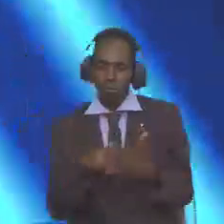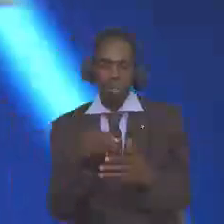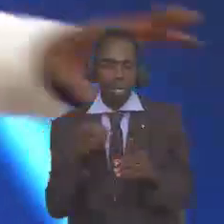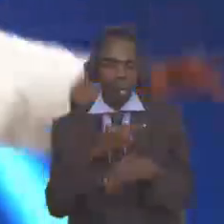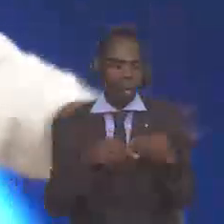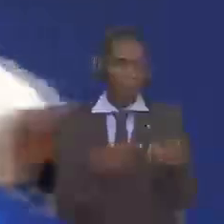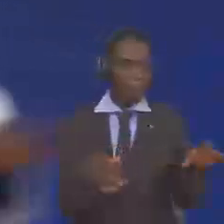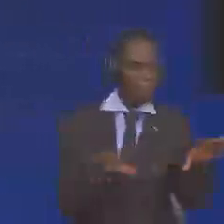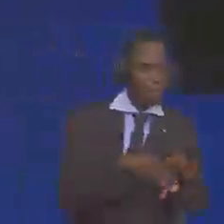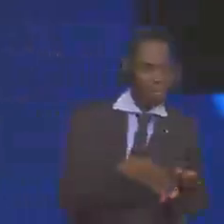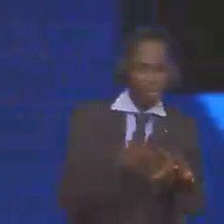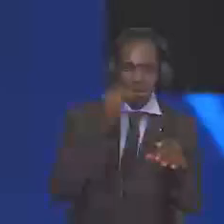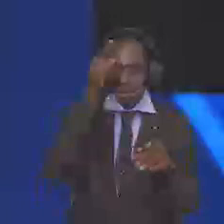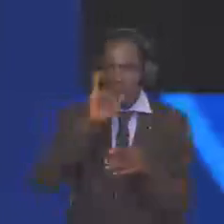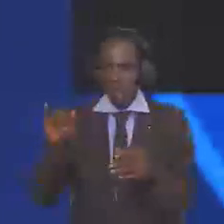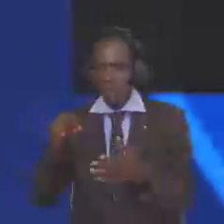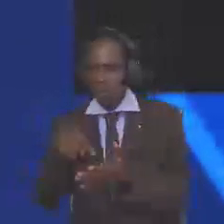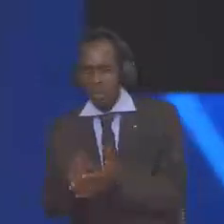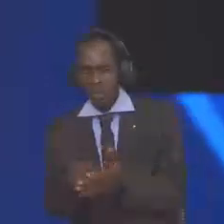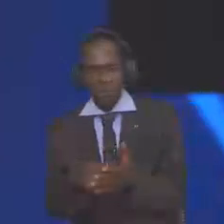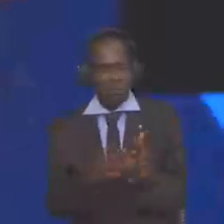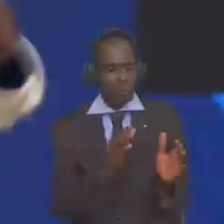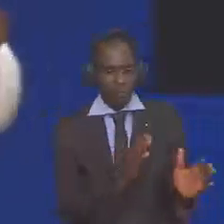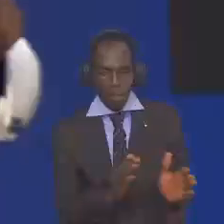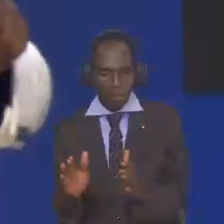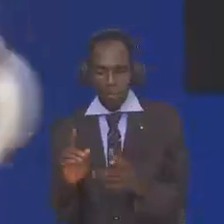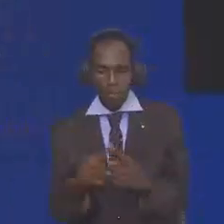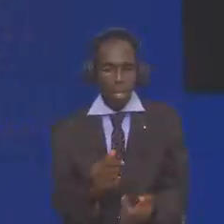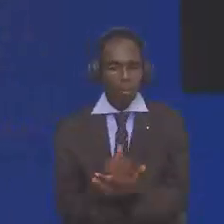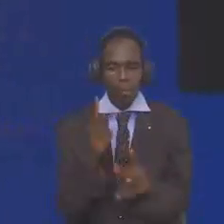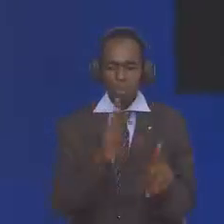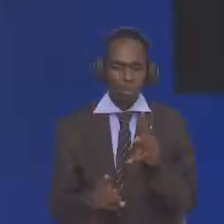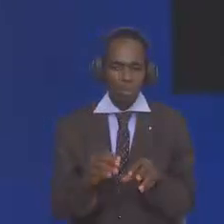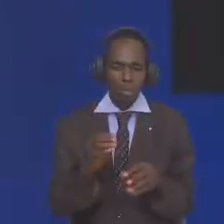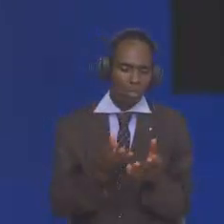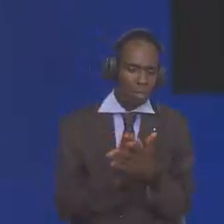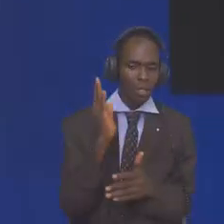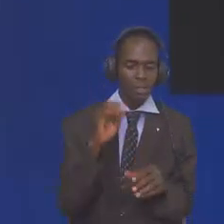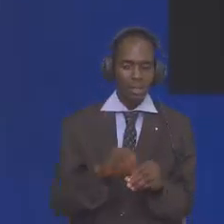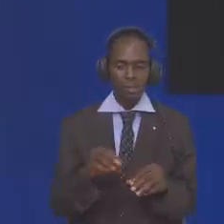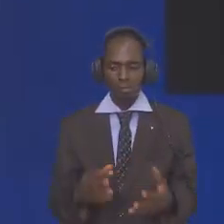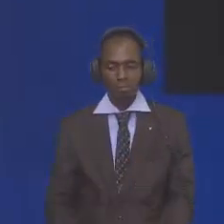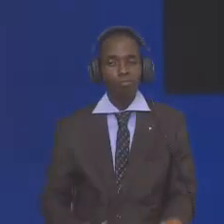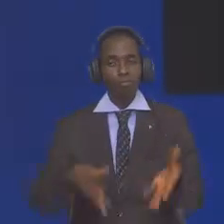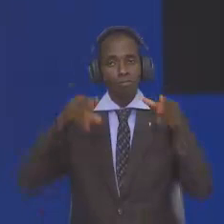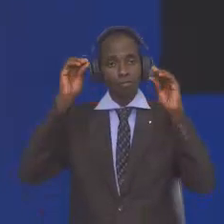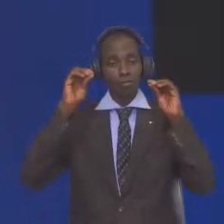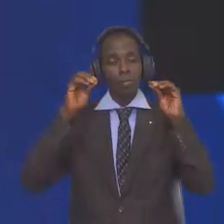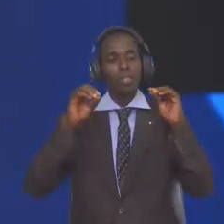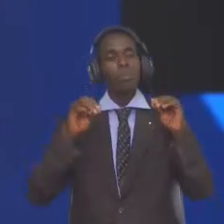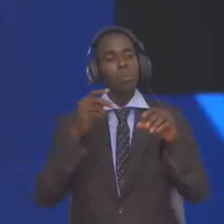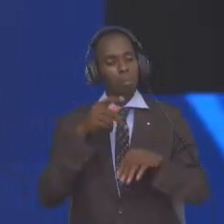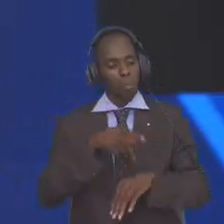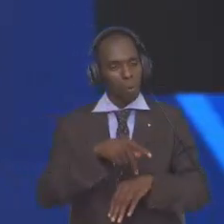of this, understanding of that. They're thinking of setting the people right in resurrection, Paul did. But he